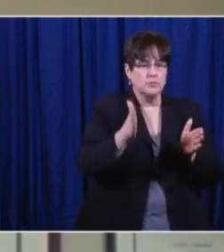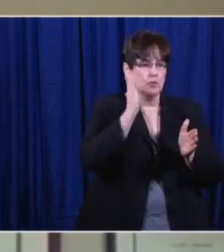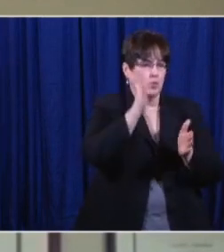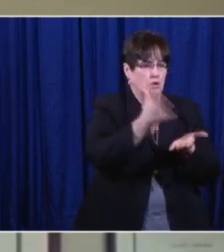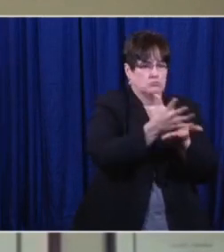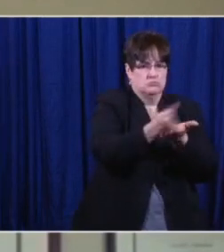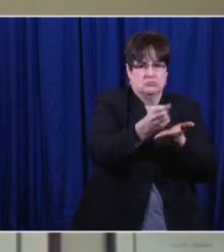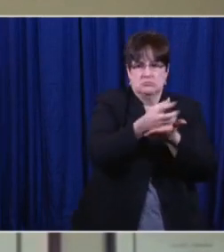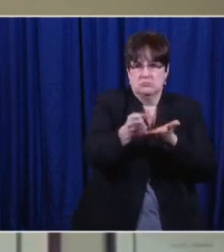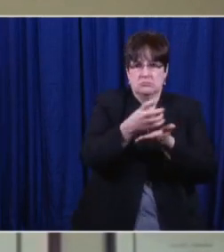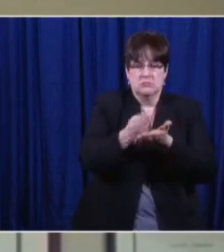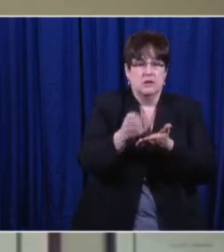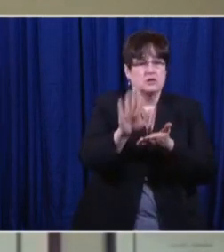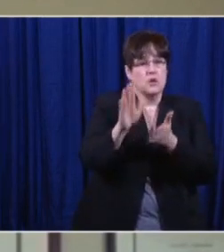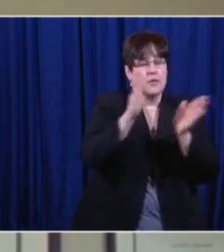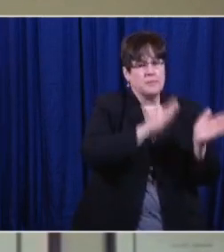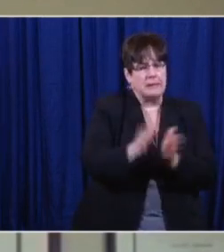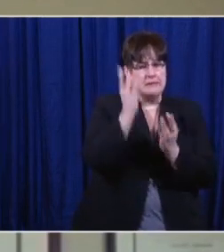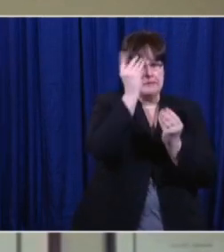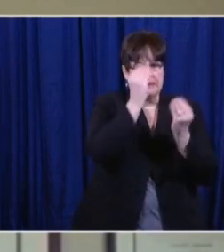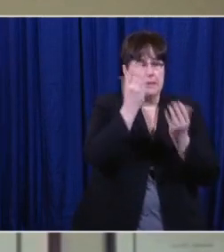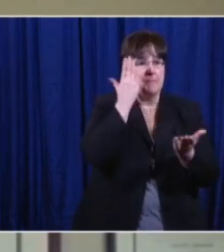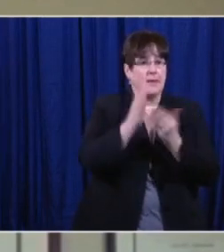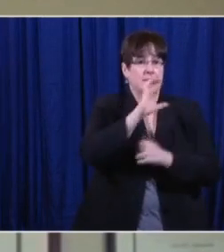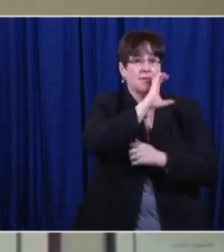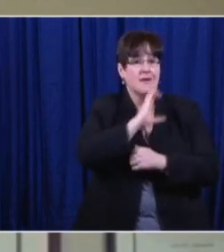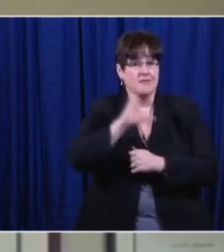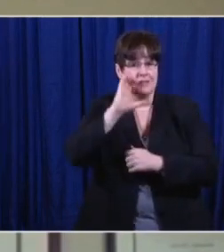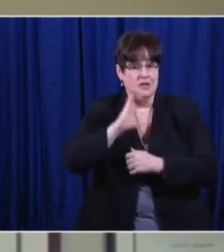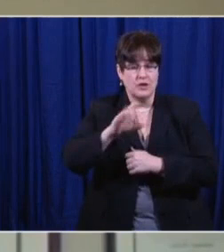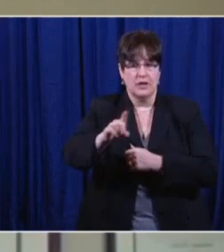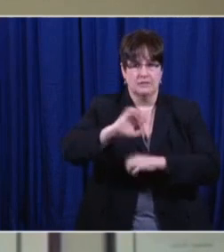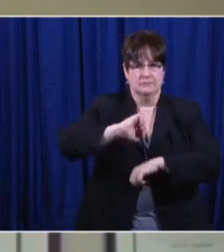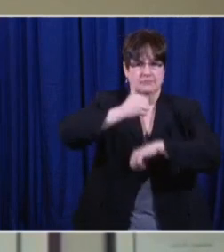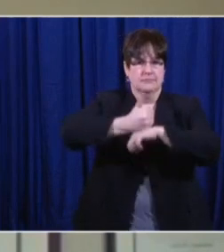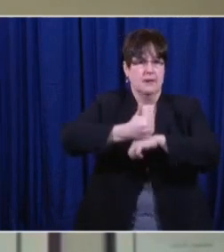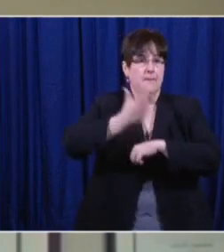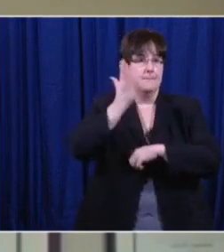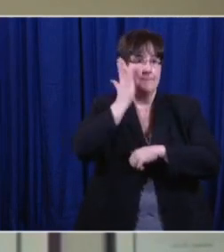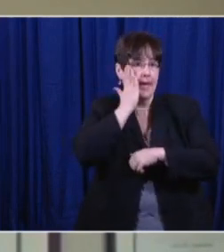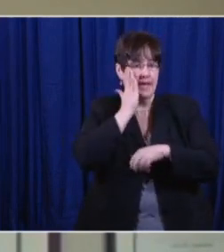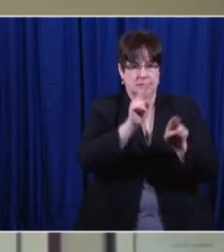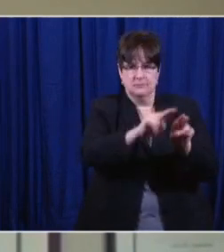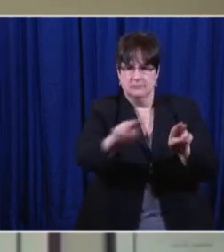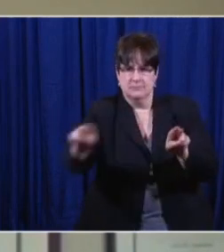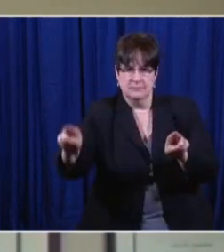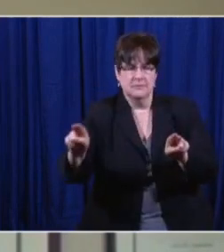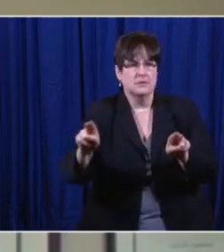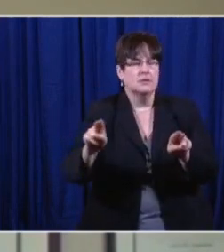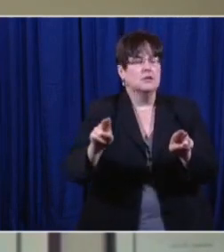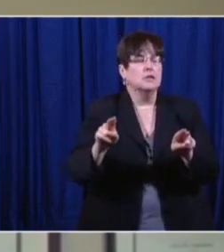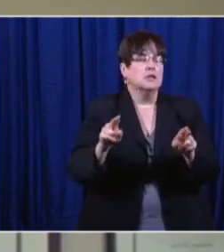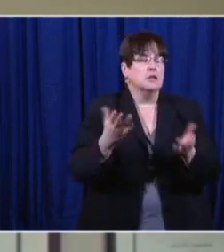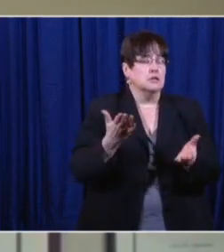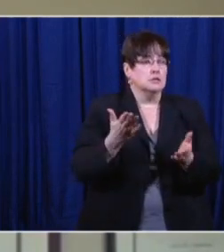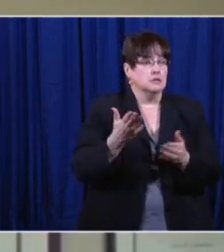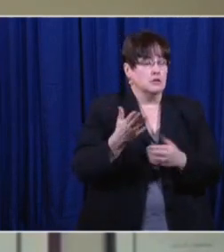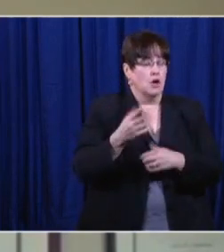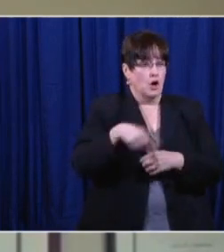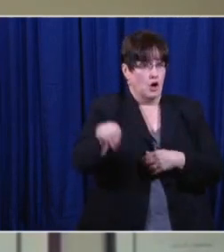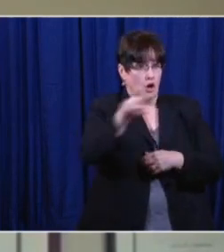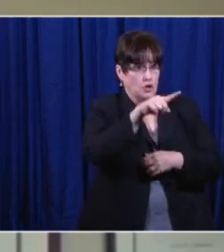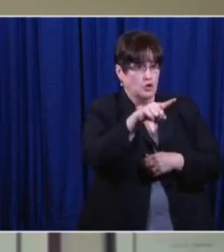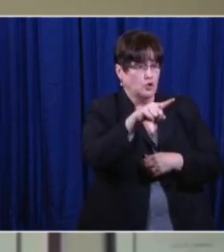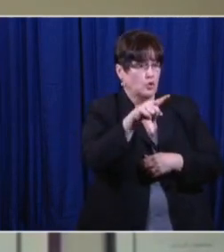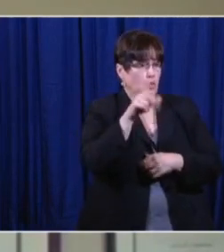and turning that into space for beds. I guess this is more like Rhonda's question, but are you hearing